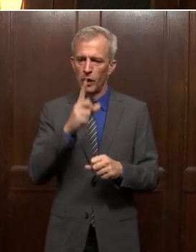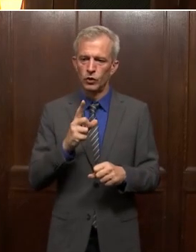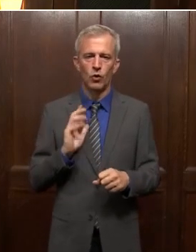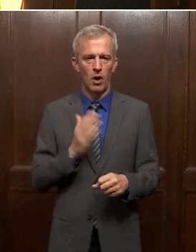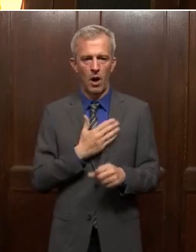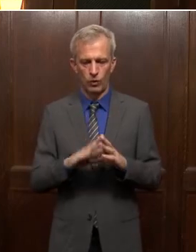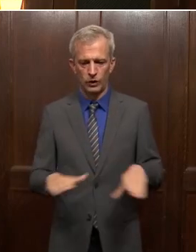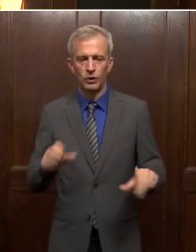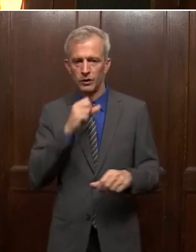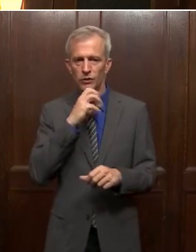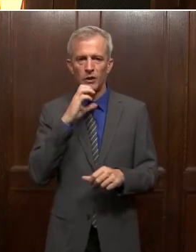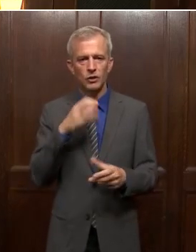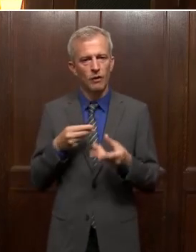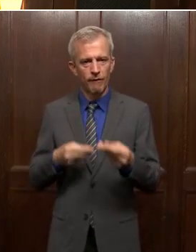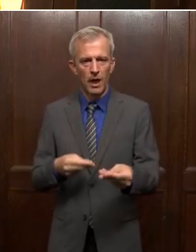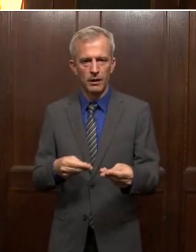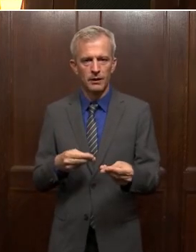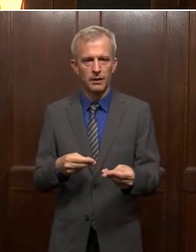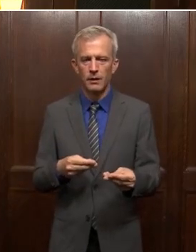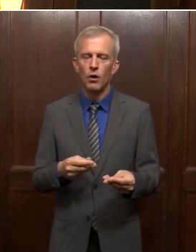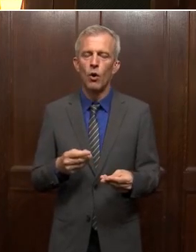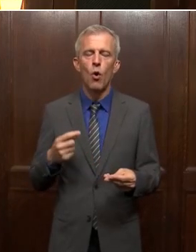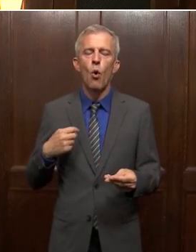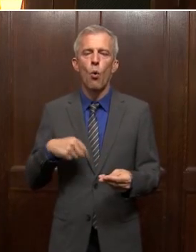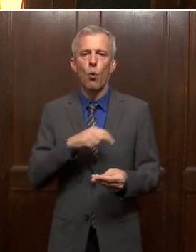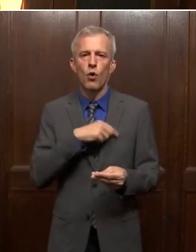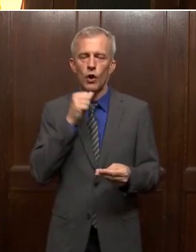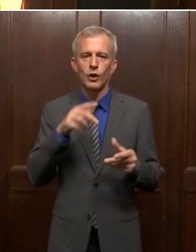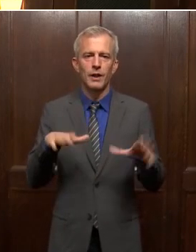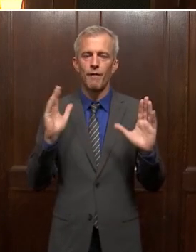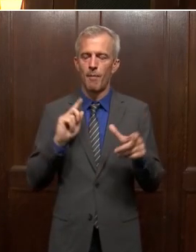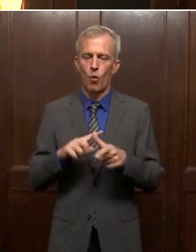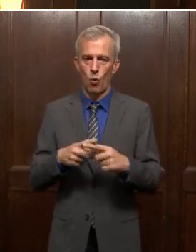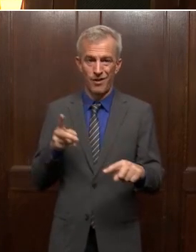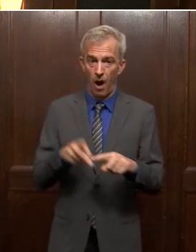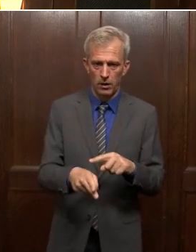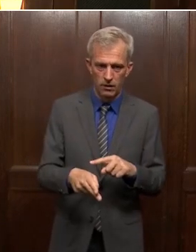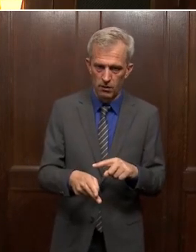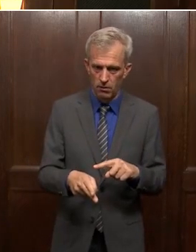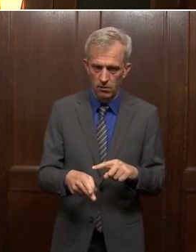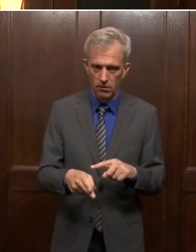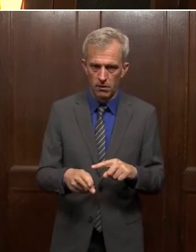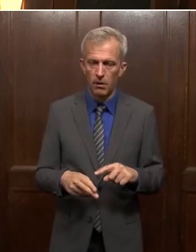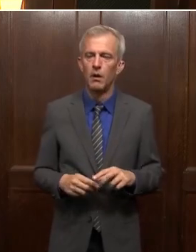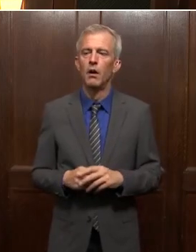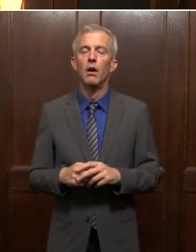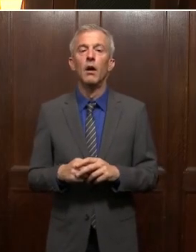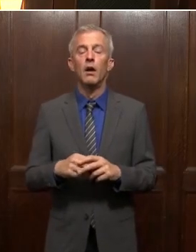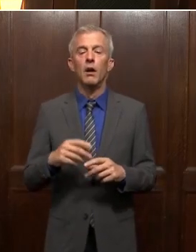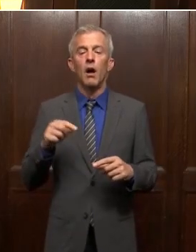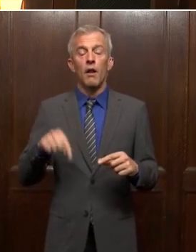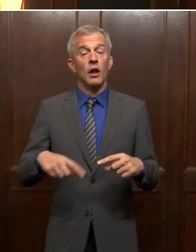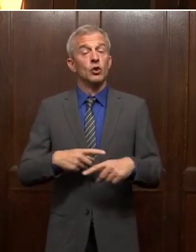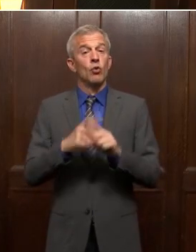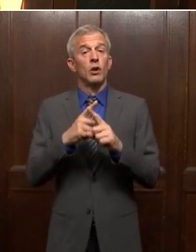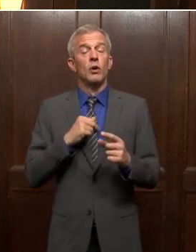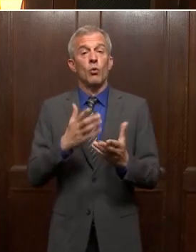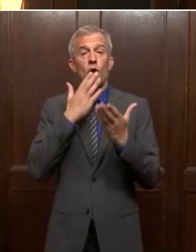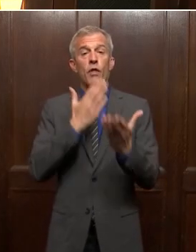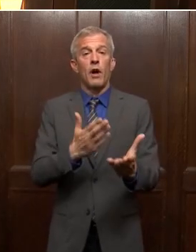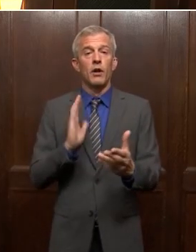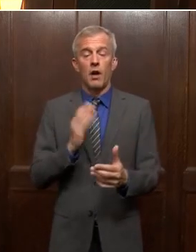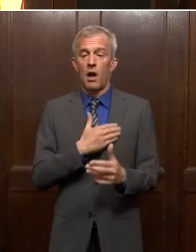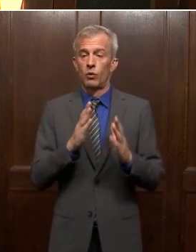seniors fed. These are not open for compromise or cut. Coming into this crisis too, I want to thank our